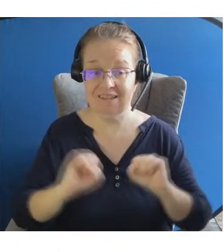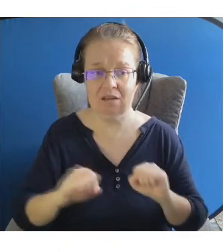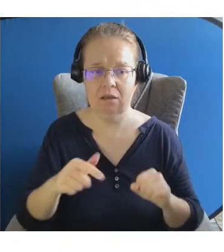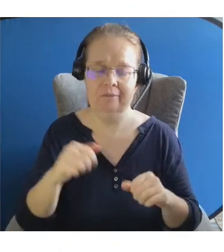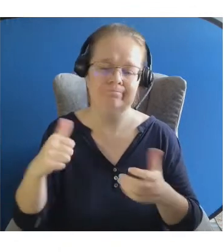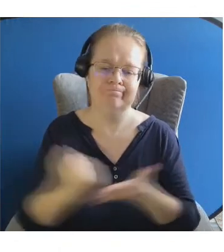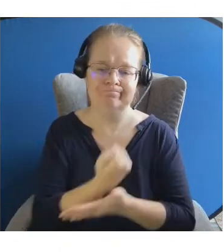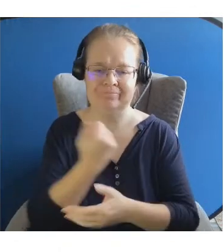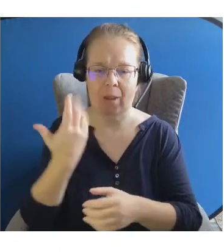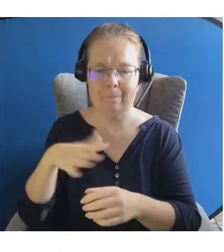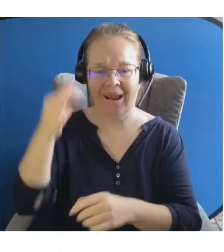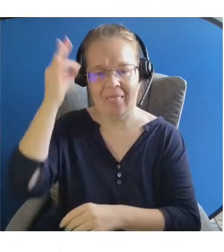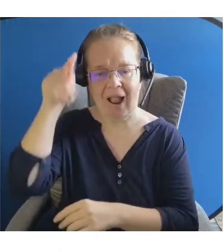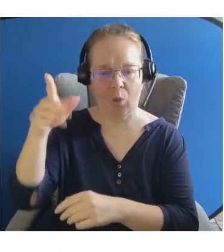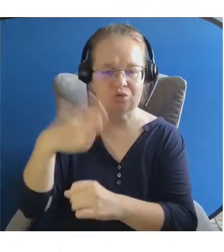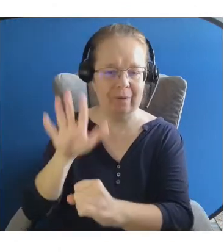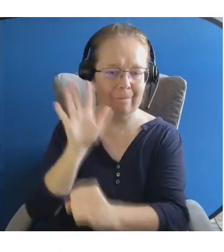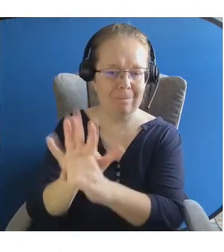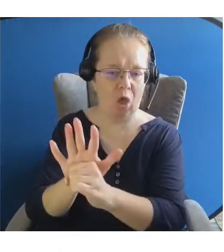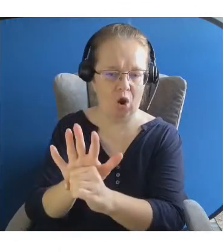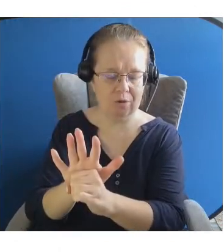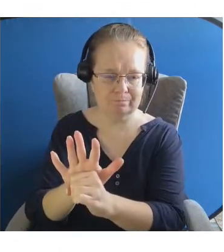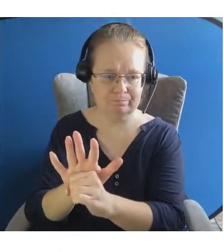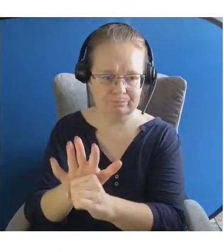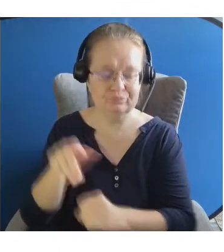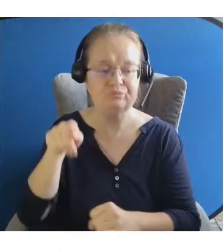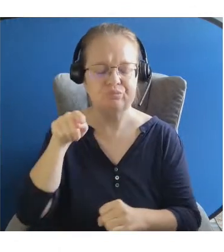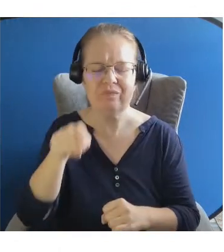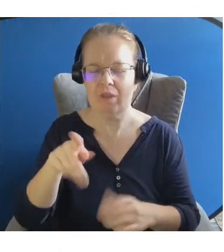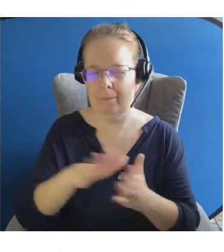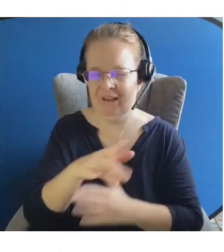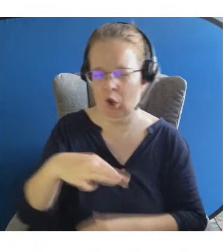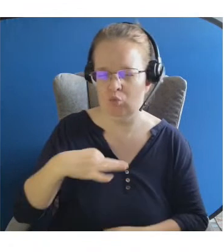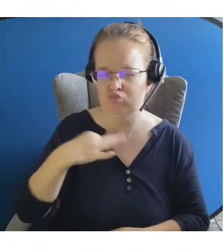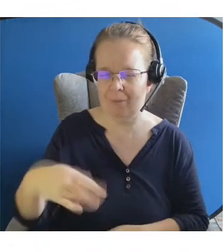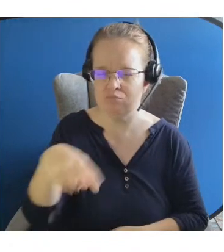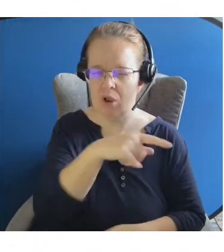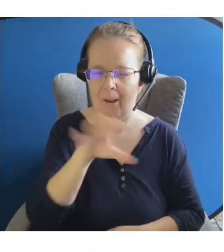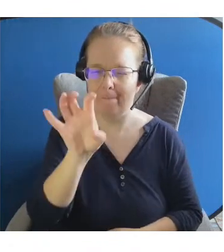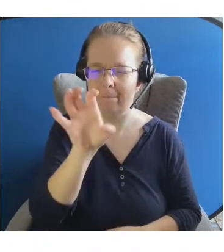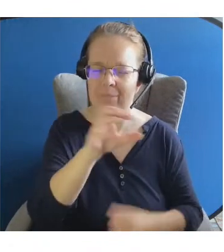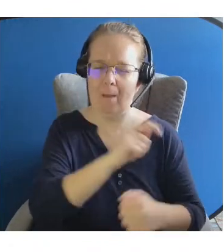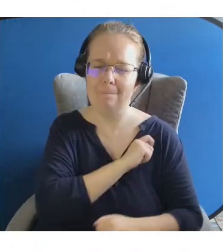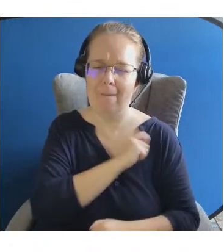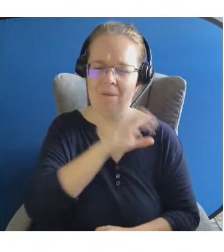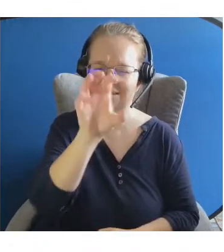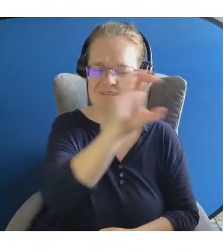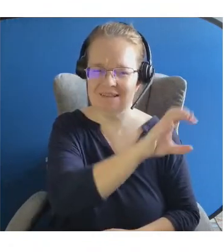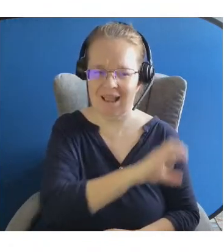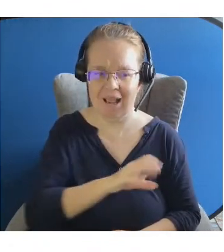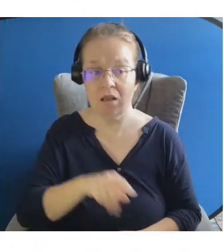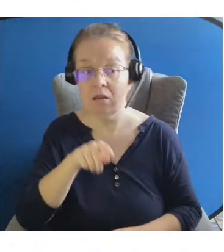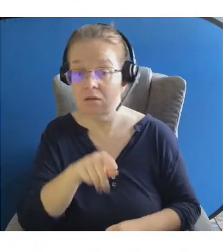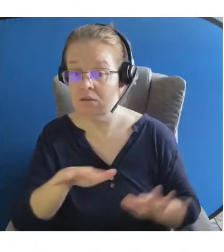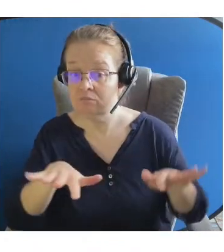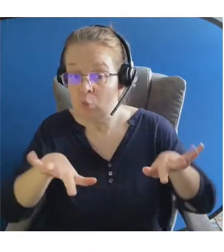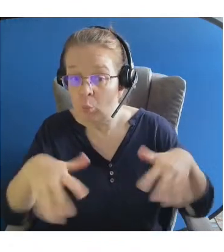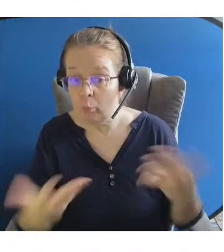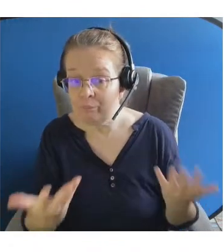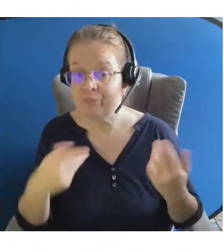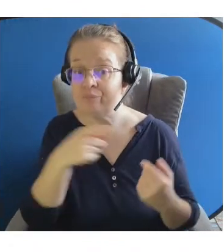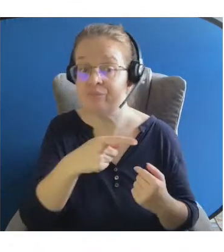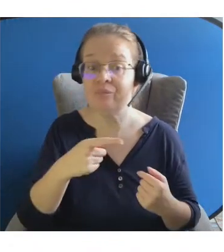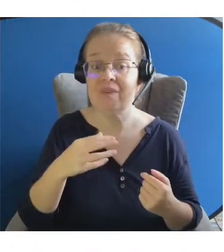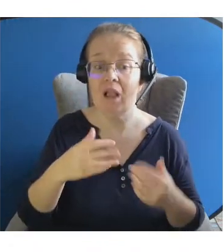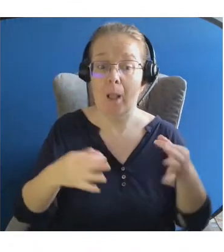the Council, which is the representation of member states. So without this political will, again, from the